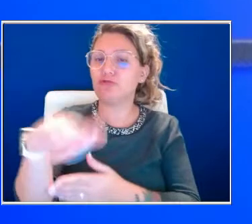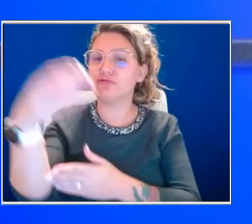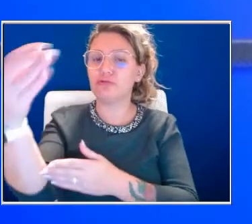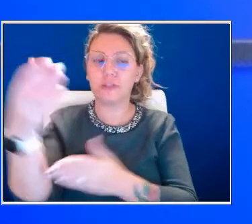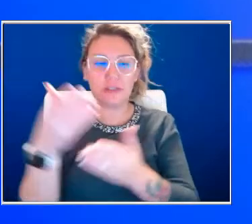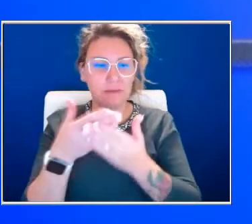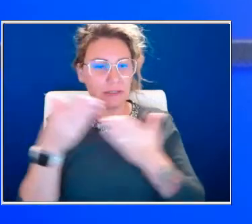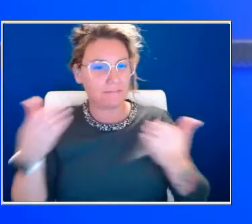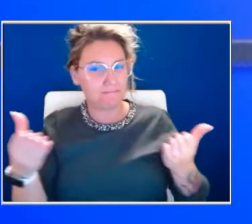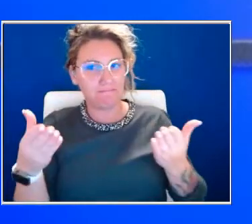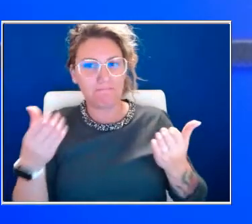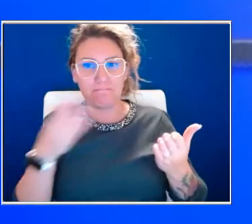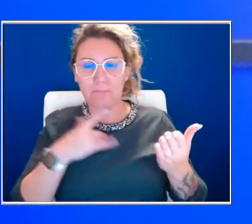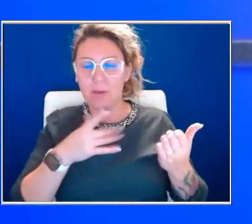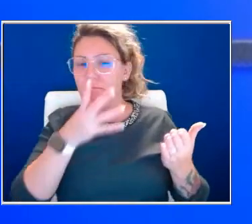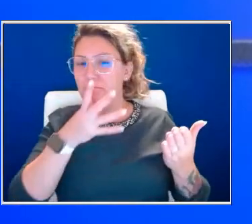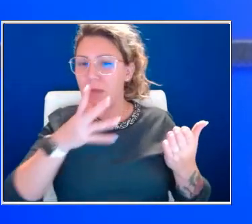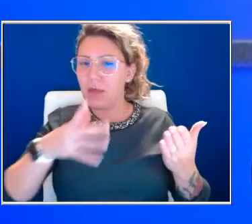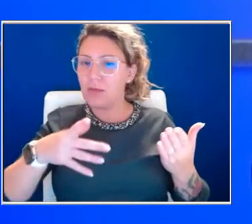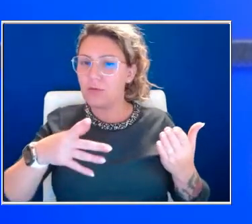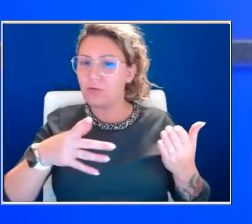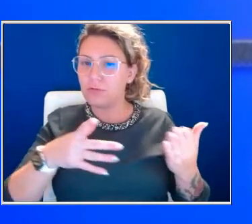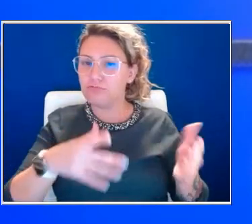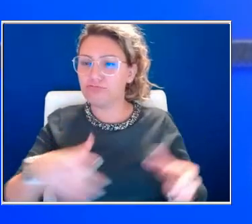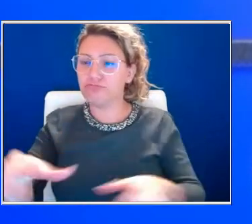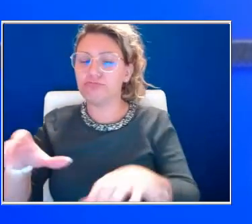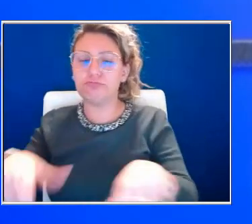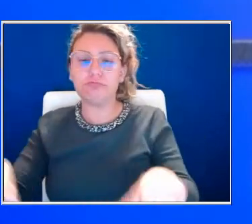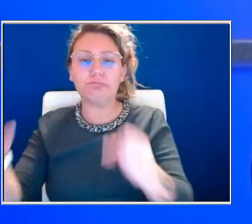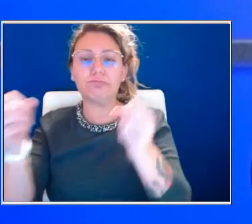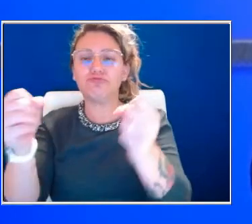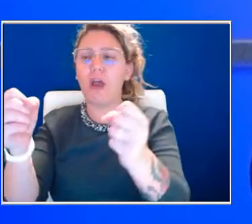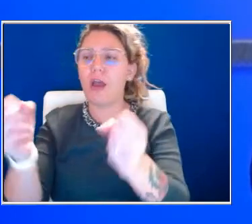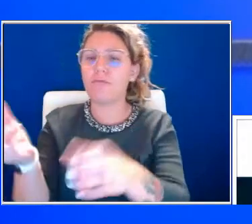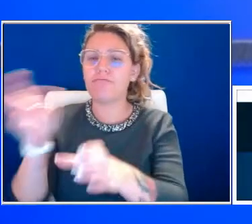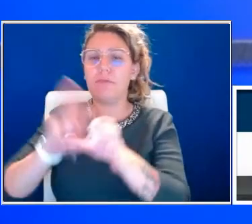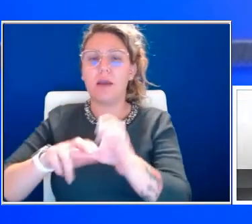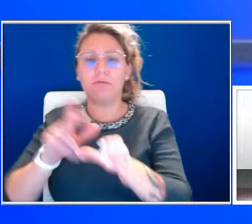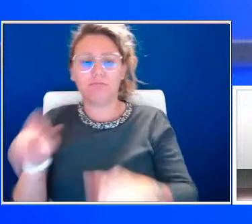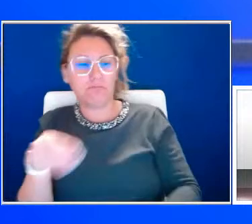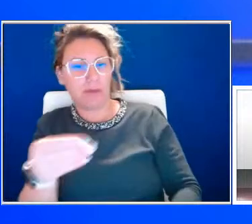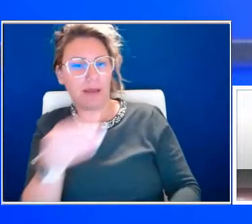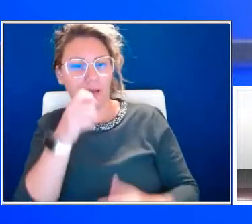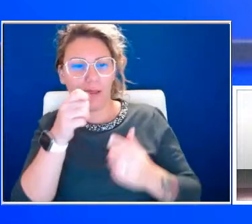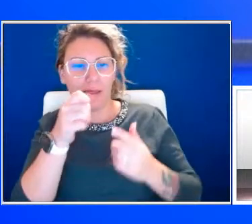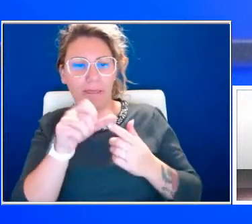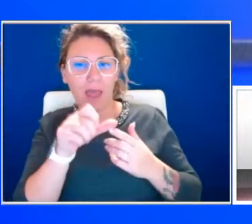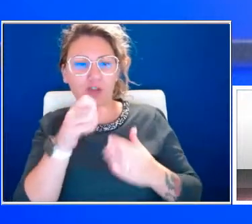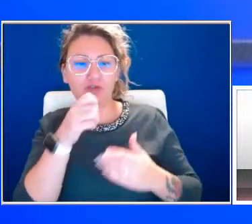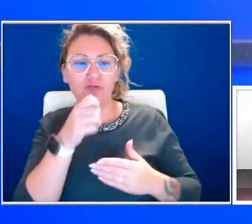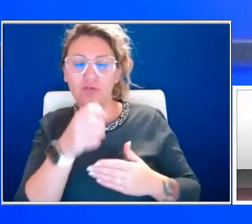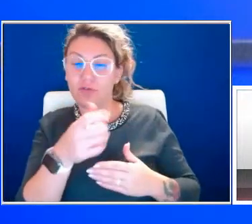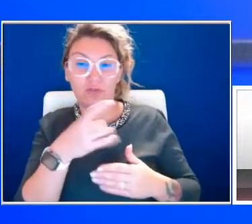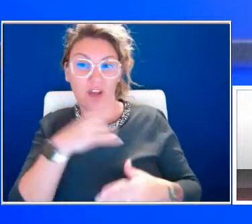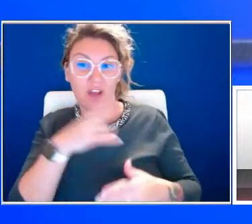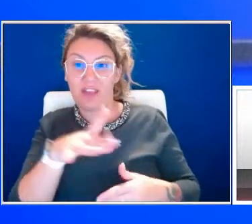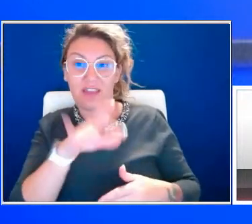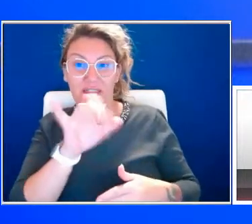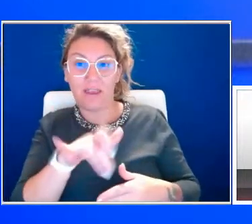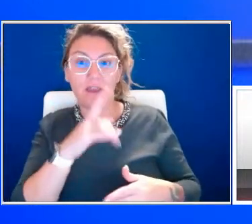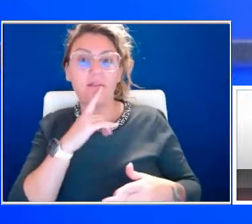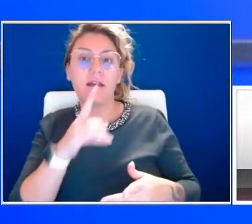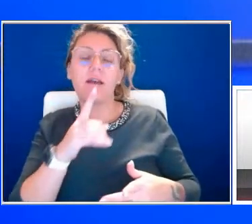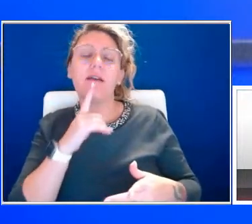My mother picks me up at the train station, hands me a letter, and she says, you're not going to like this. And I was drafted.